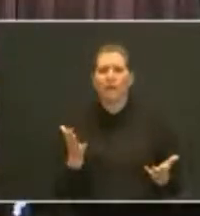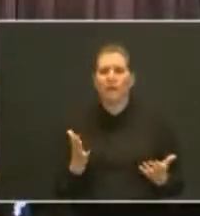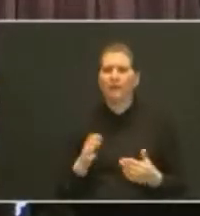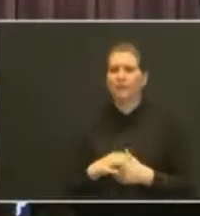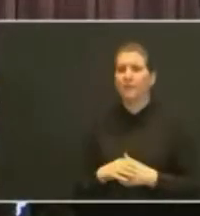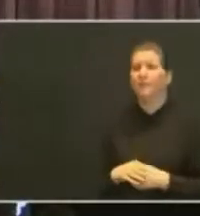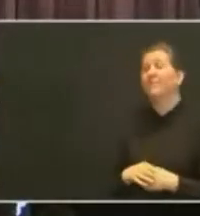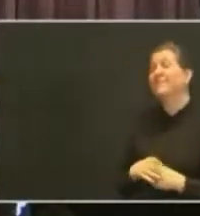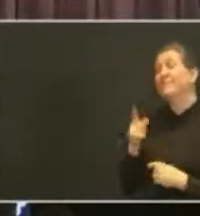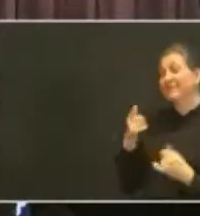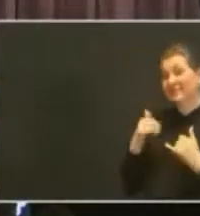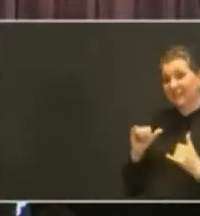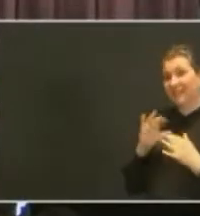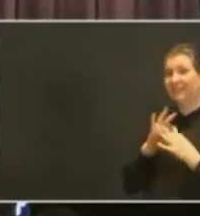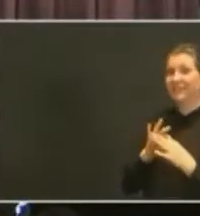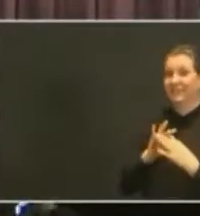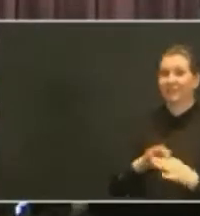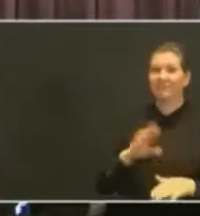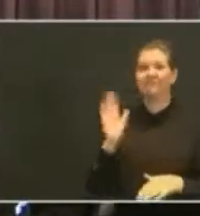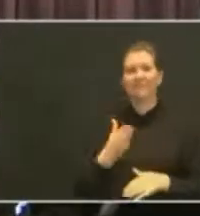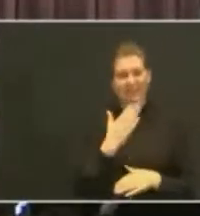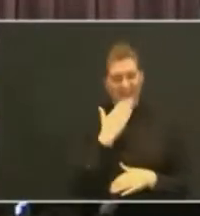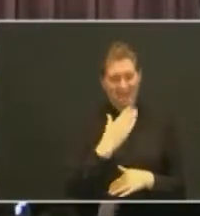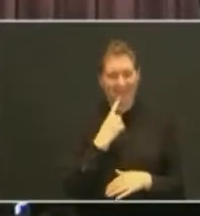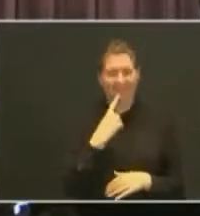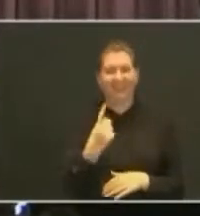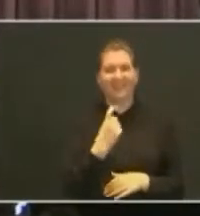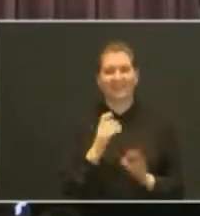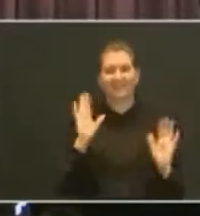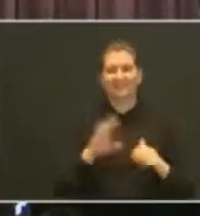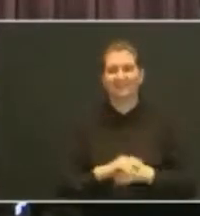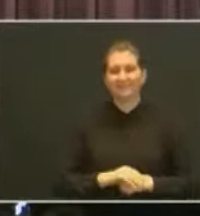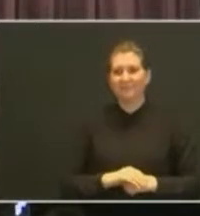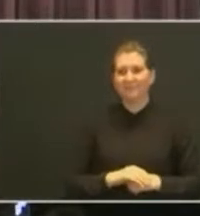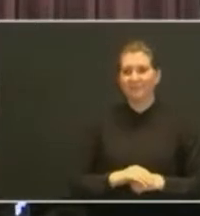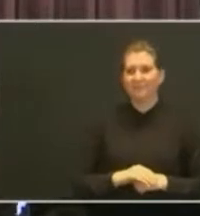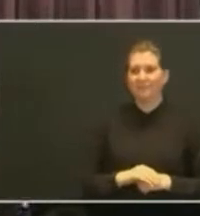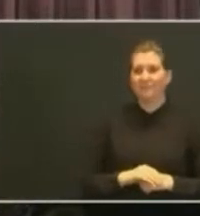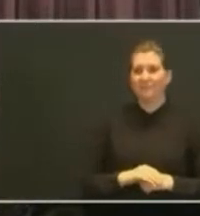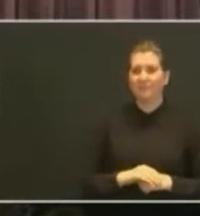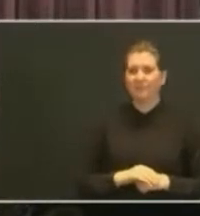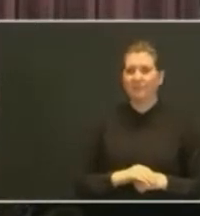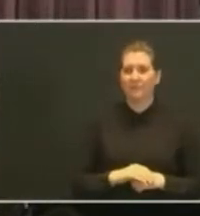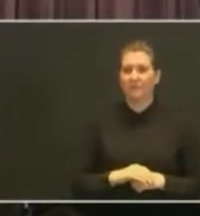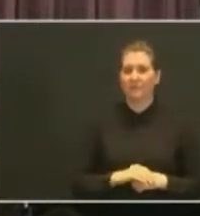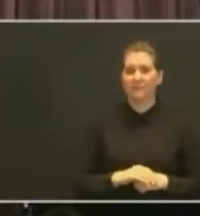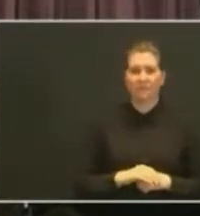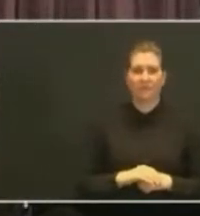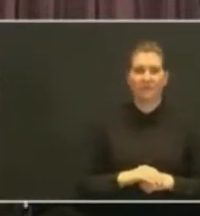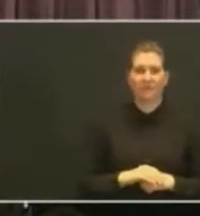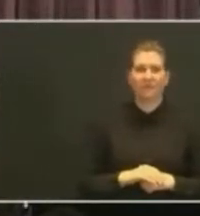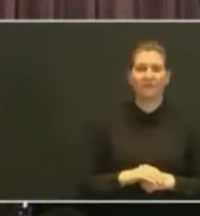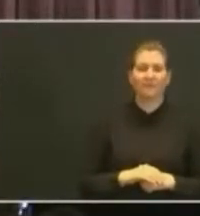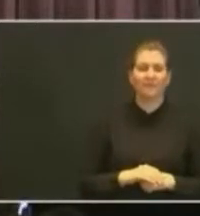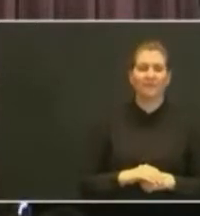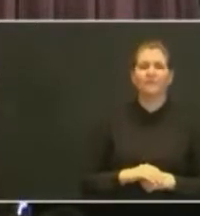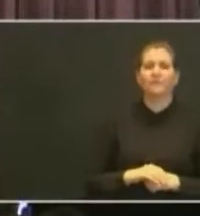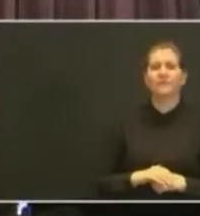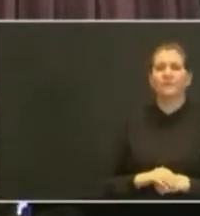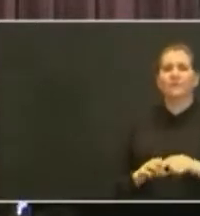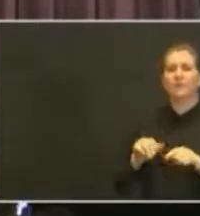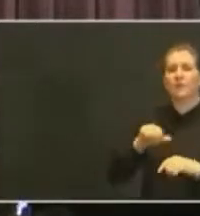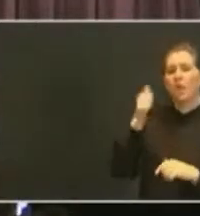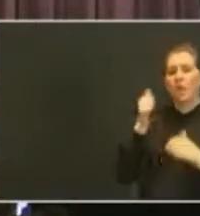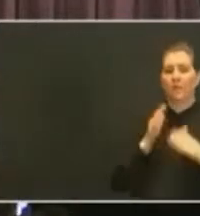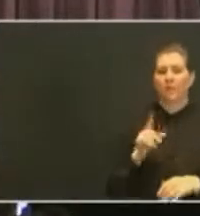us. Thank you for your questions. You don't Dr. answer. She's here. Yes. Explain to us what the appointments will look like